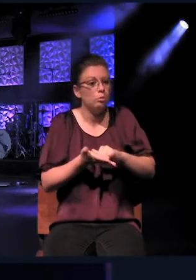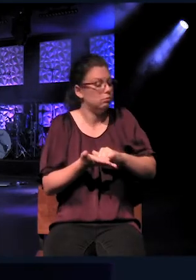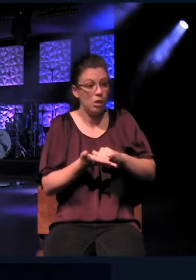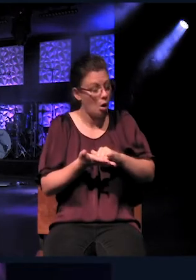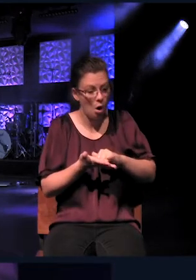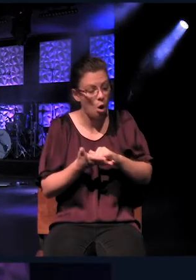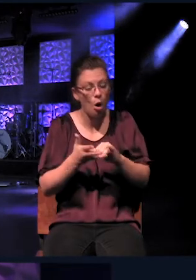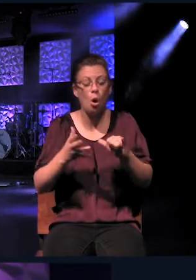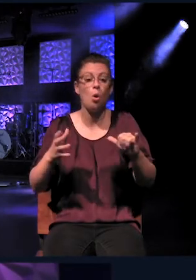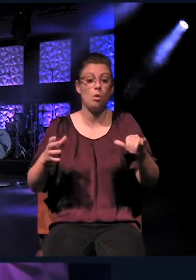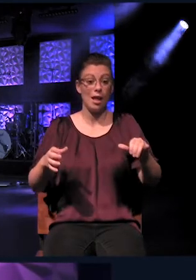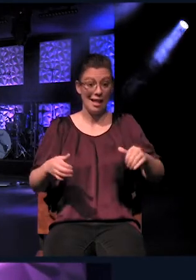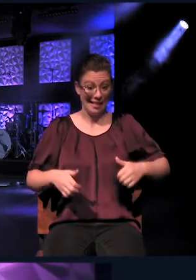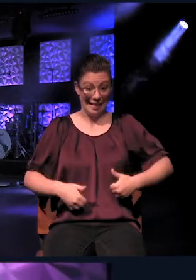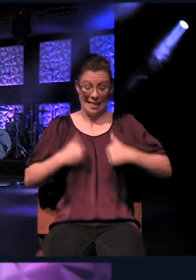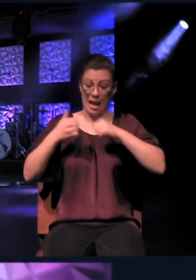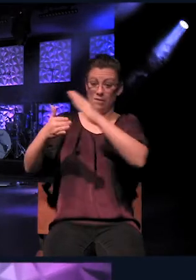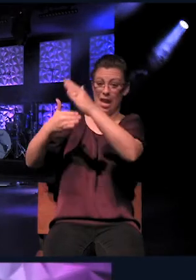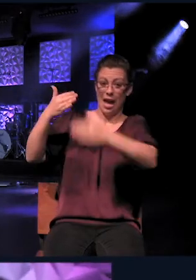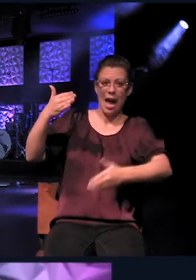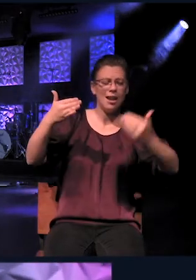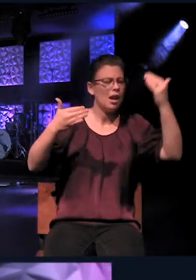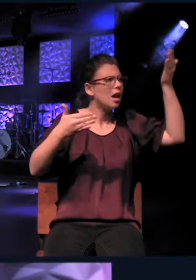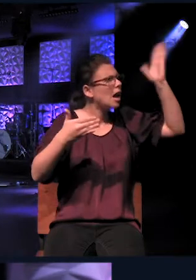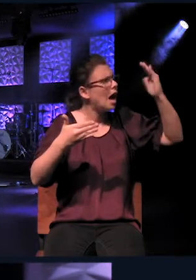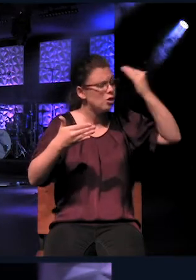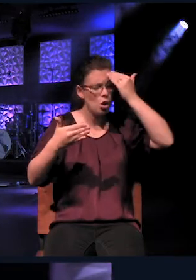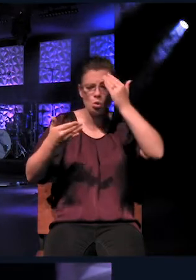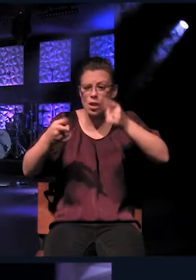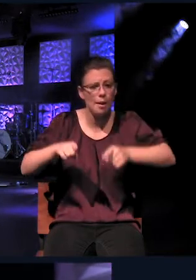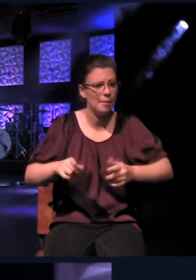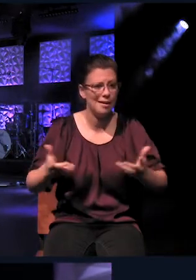that it was all under control. Because God was in control, He was still on the throne.